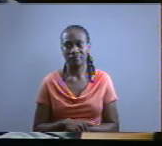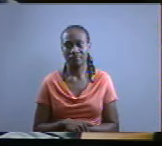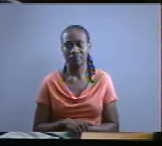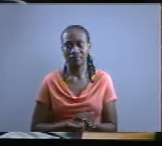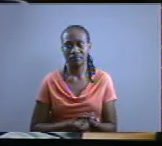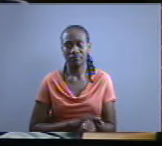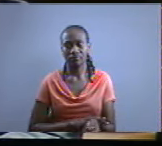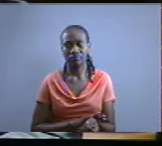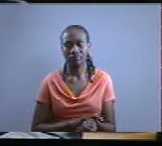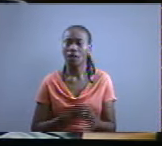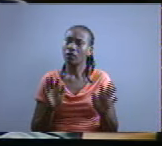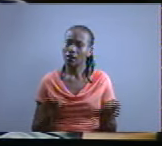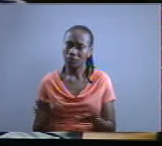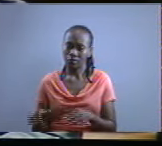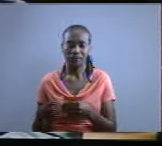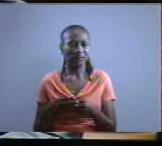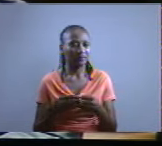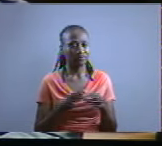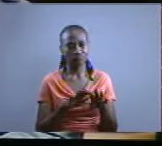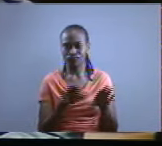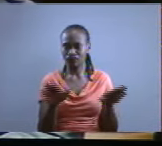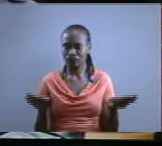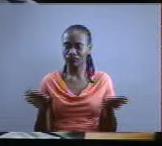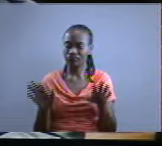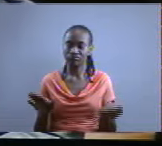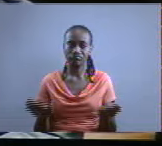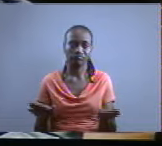On order, all members, order.